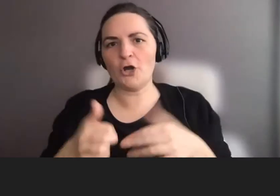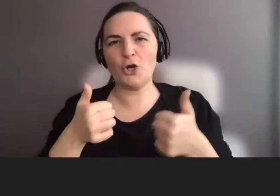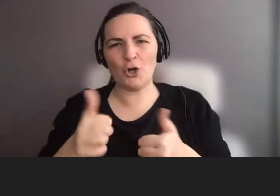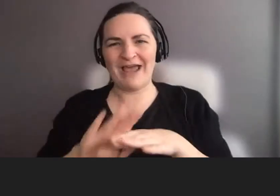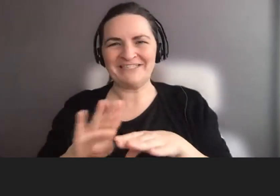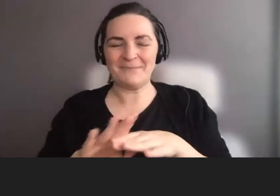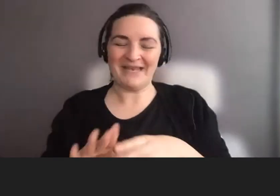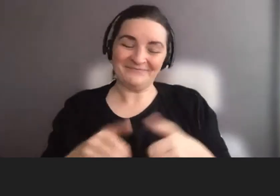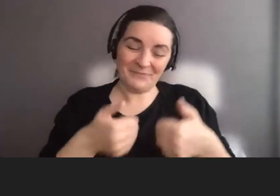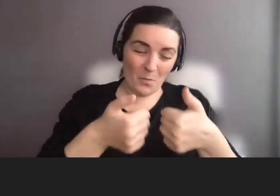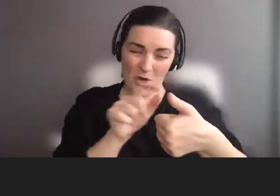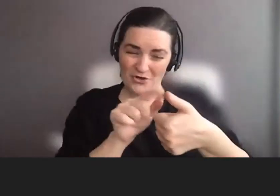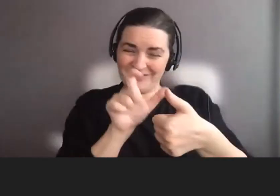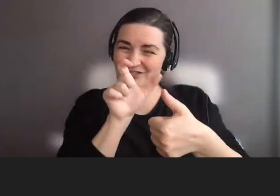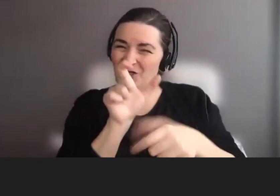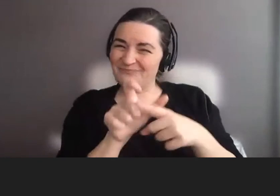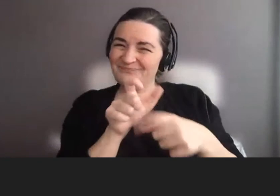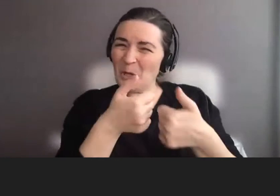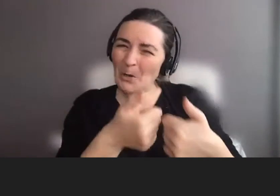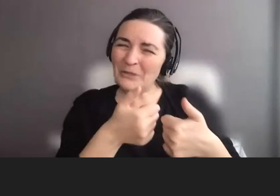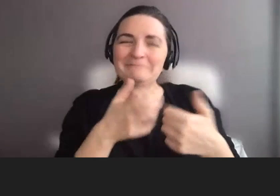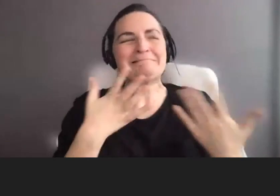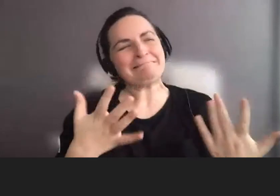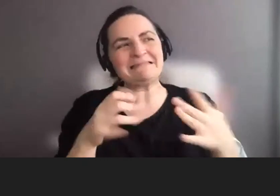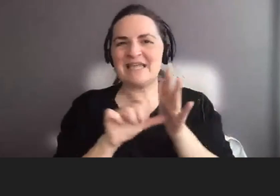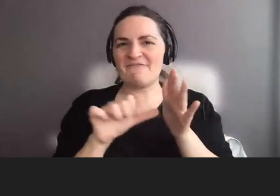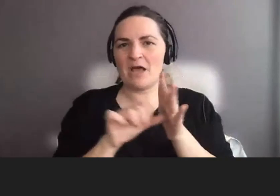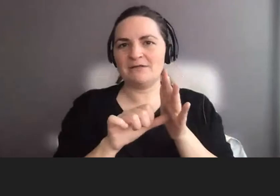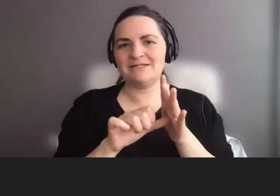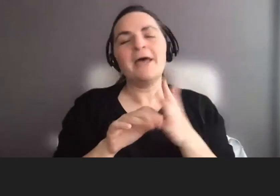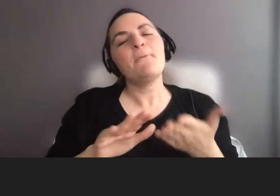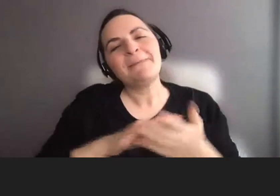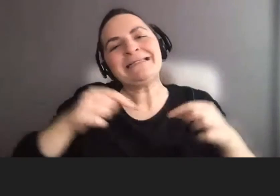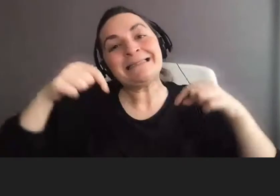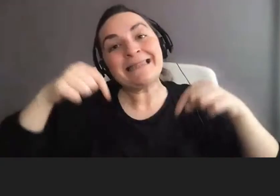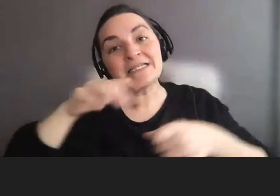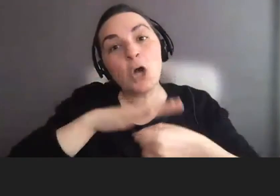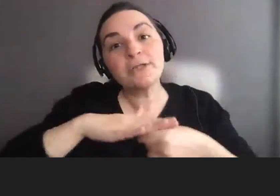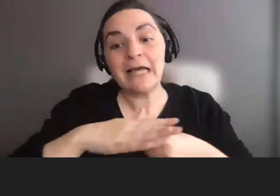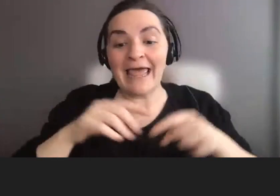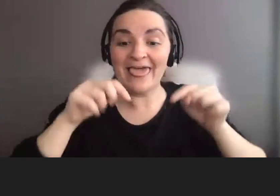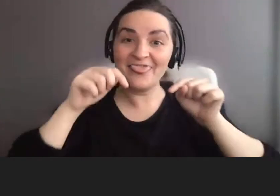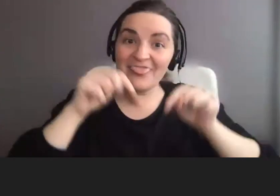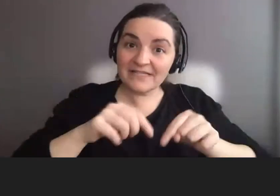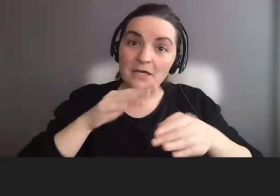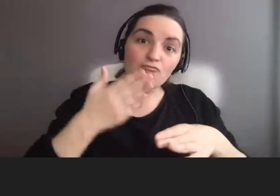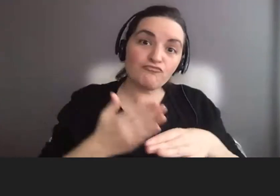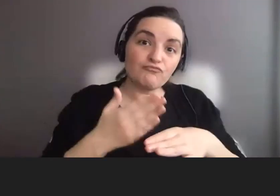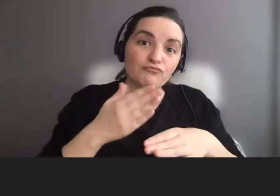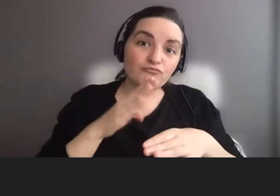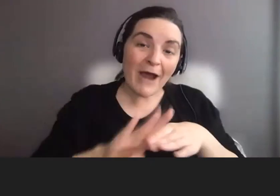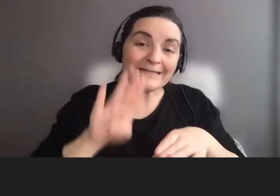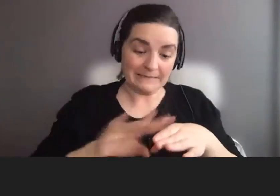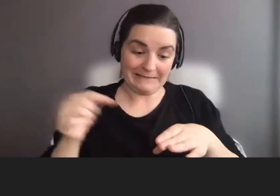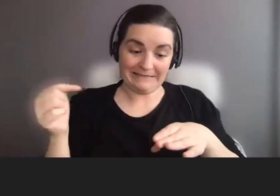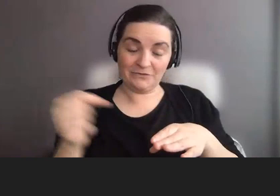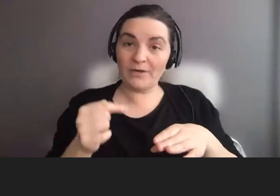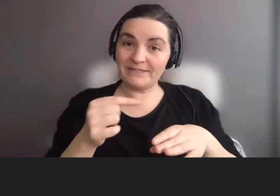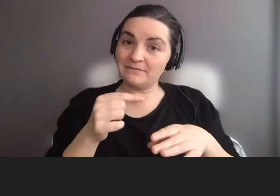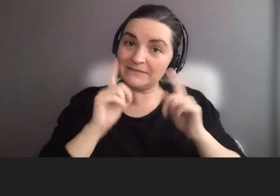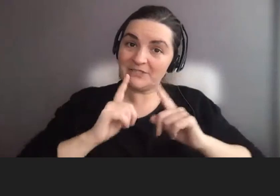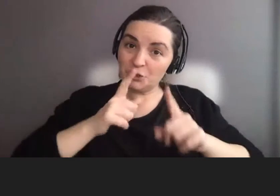very judgmental word, but what we mean in this context is this practice effective? Will it work? And